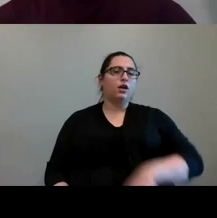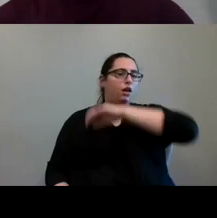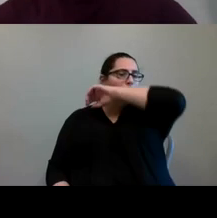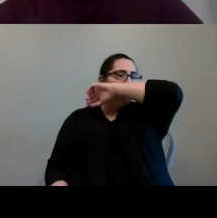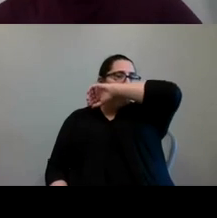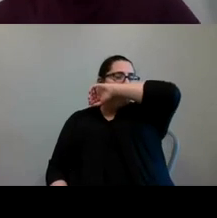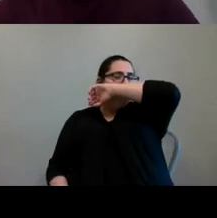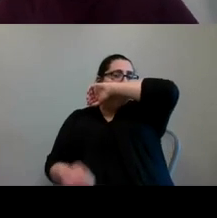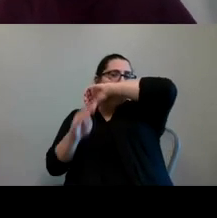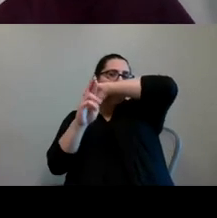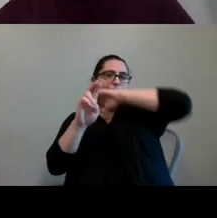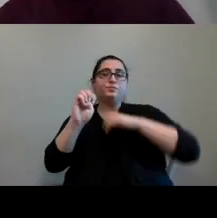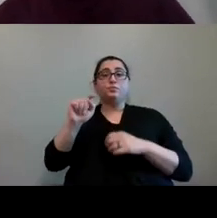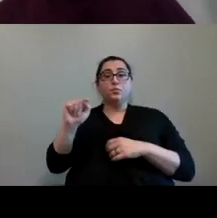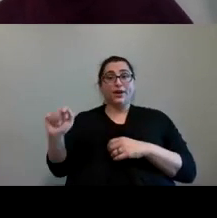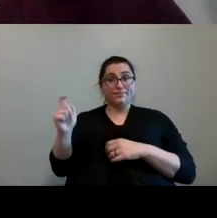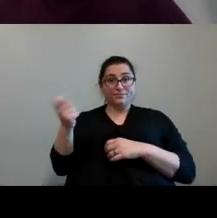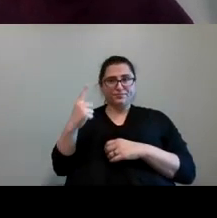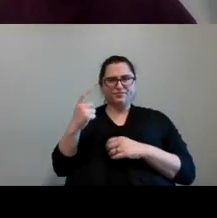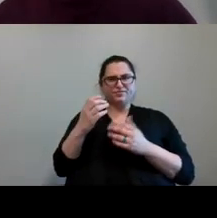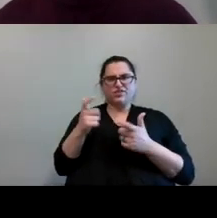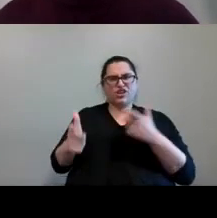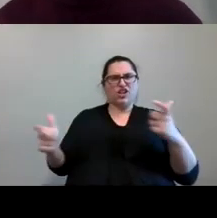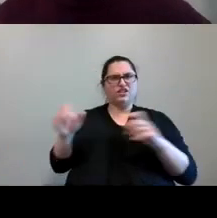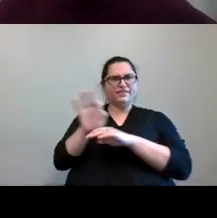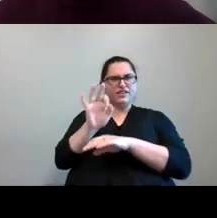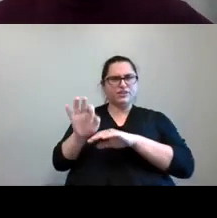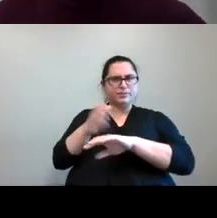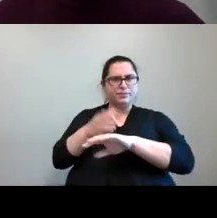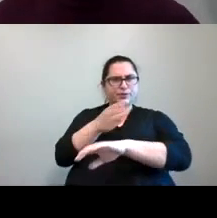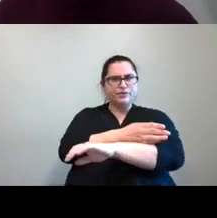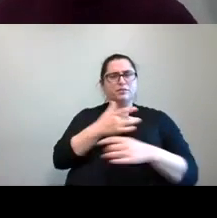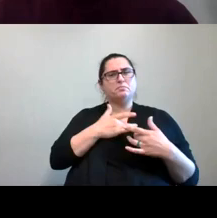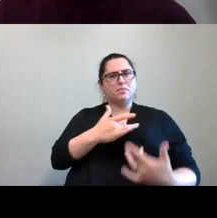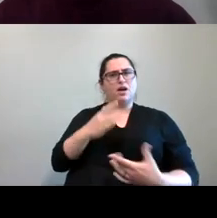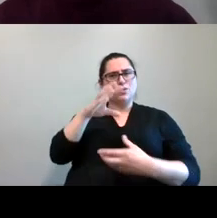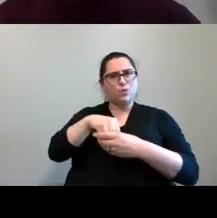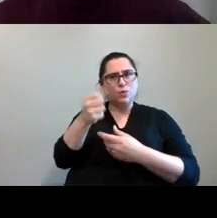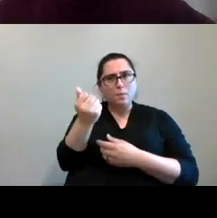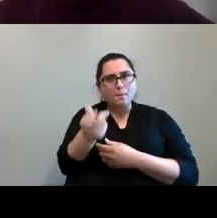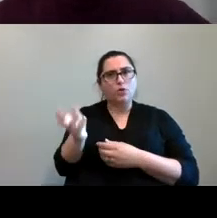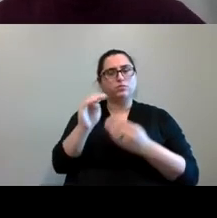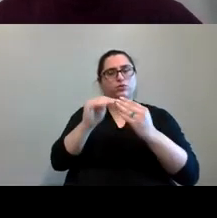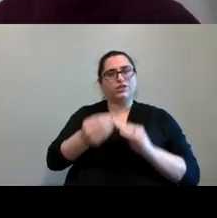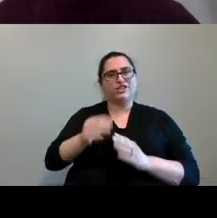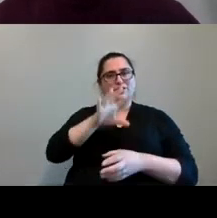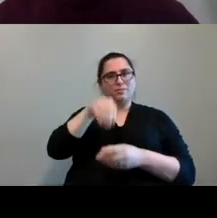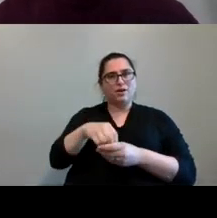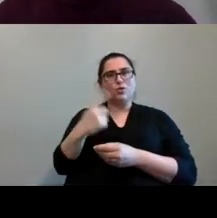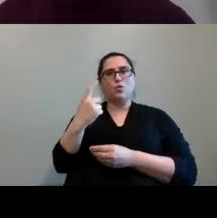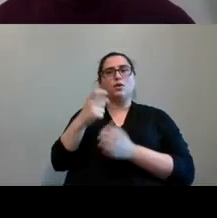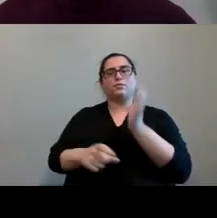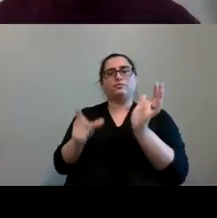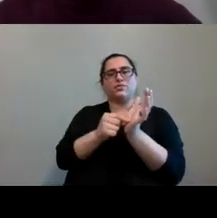Brett asks, as you pointed out, large functional improvements often require multiple mutations combined. Joe Thornton recently published a paper demonstrating